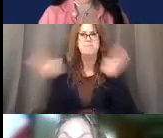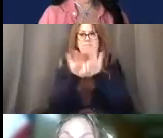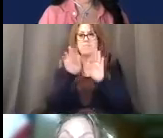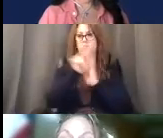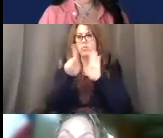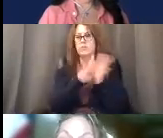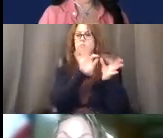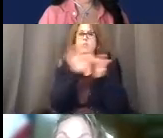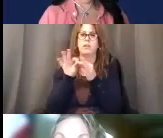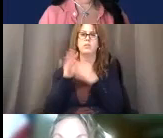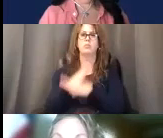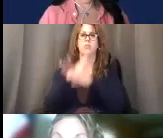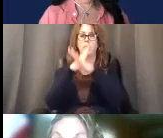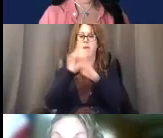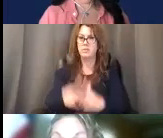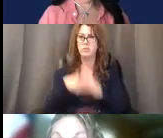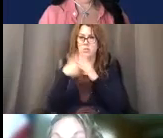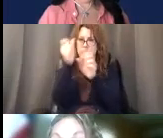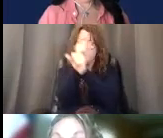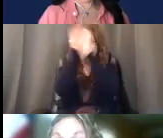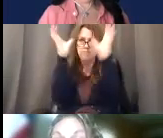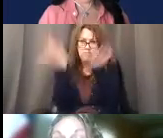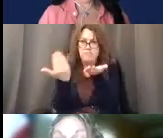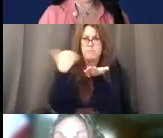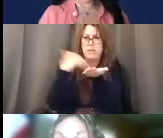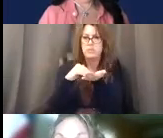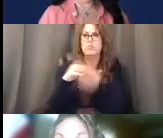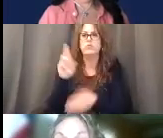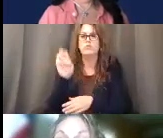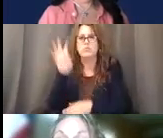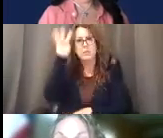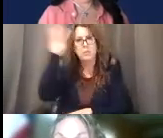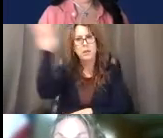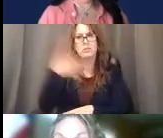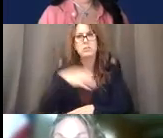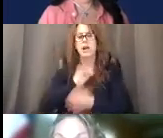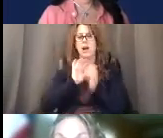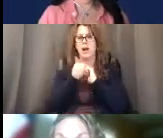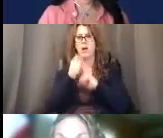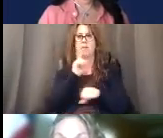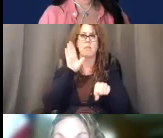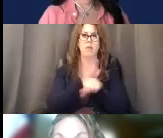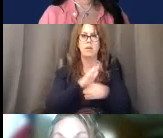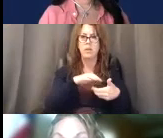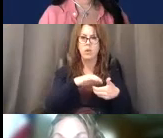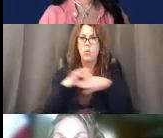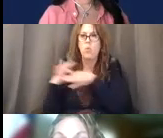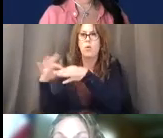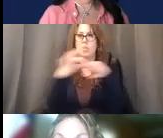and start to reimagine the way we are committing, coordinating, and investing in prevention